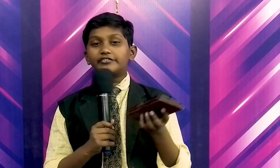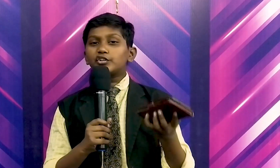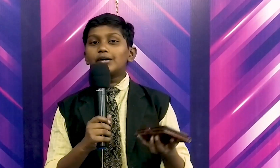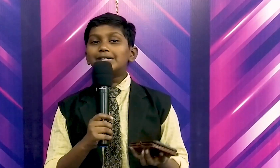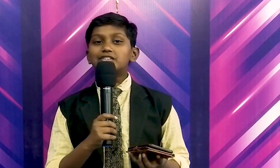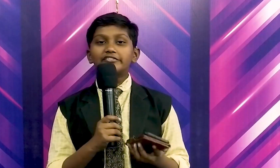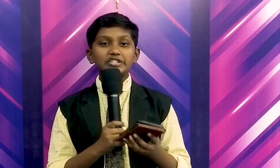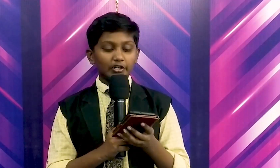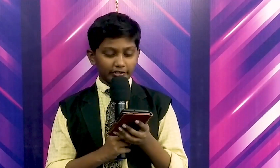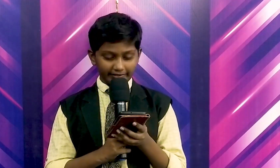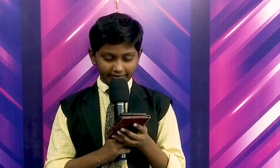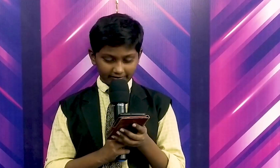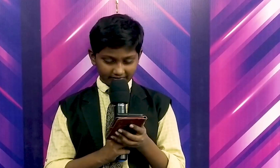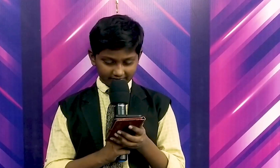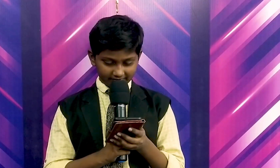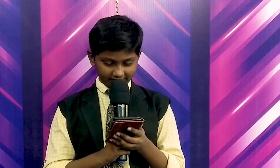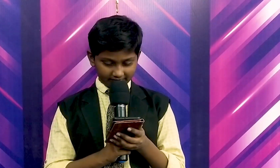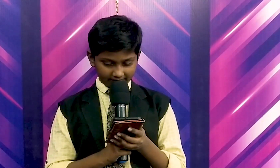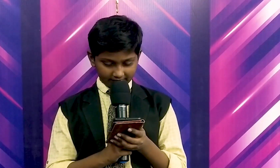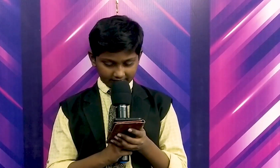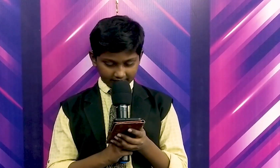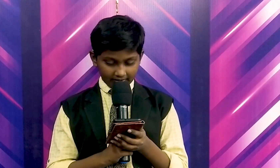I have so much of joy.